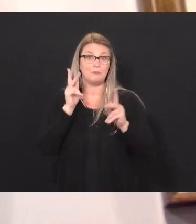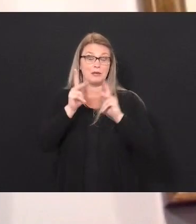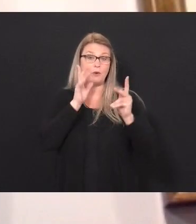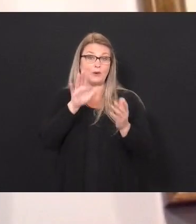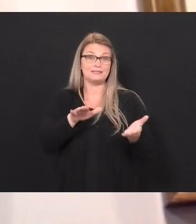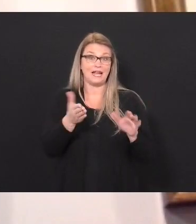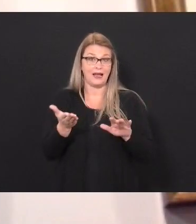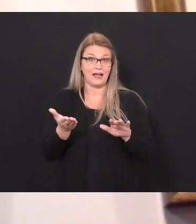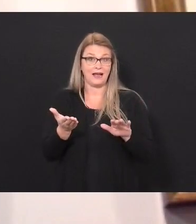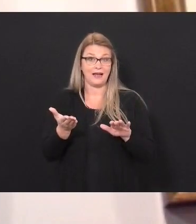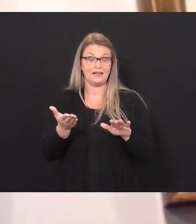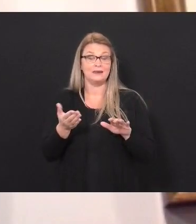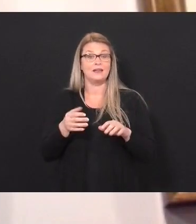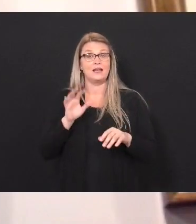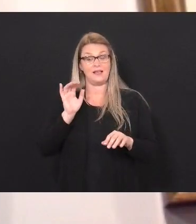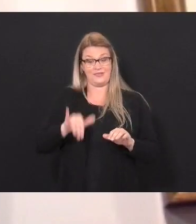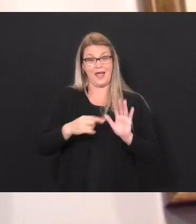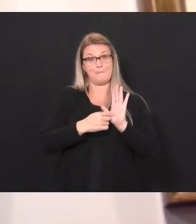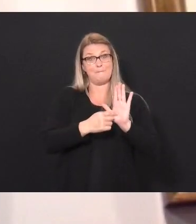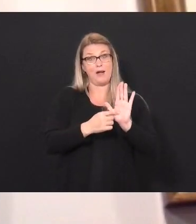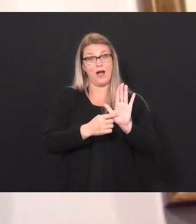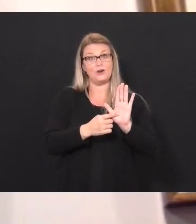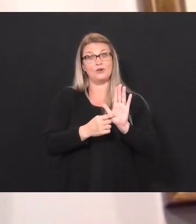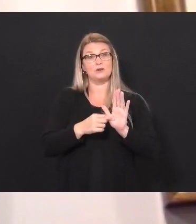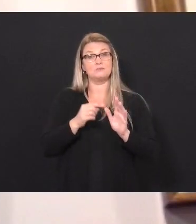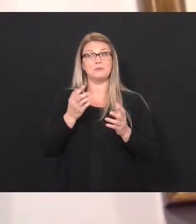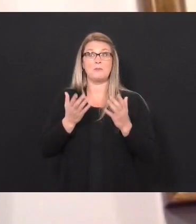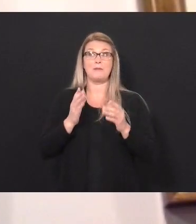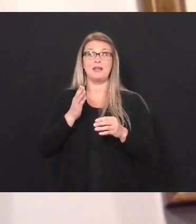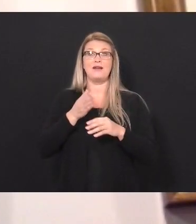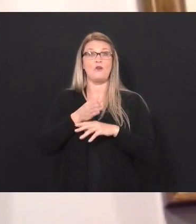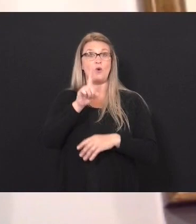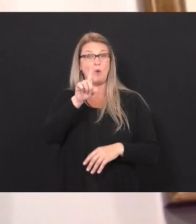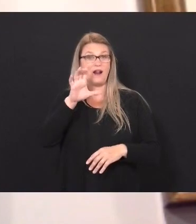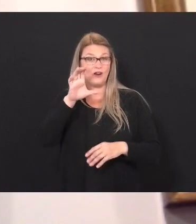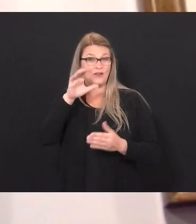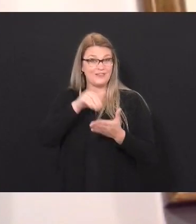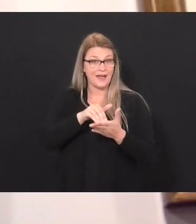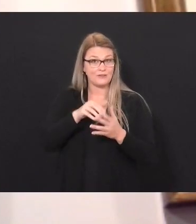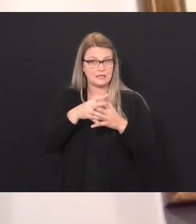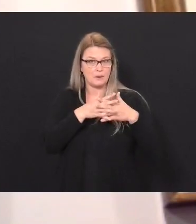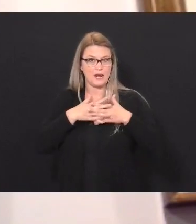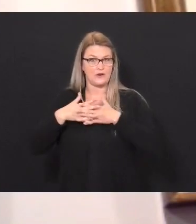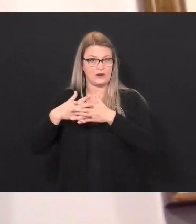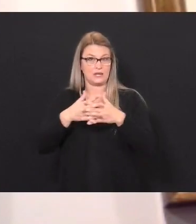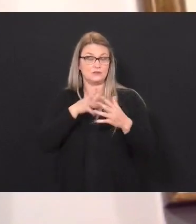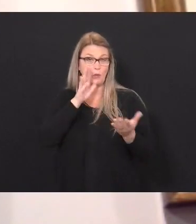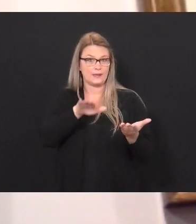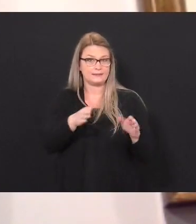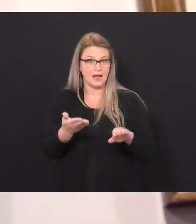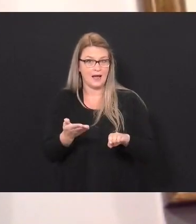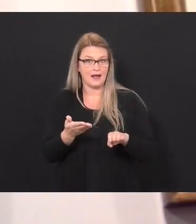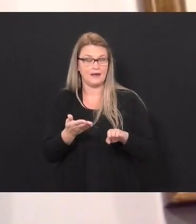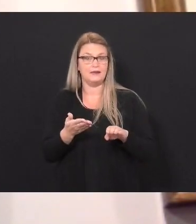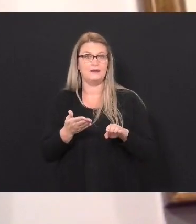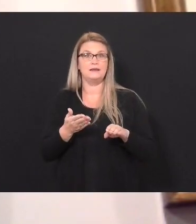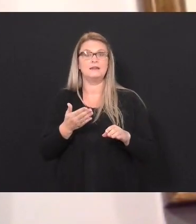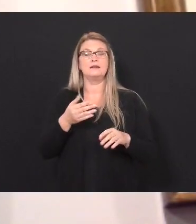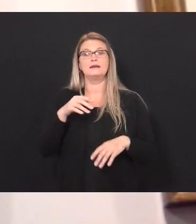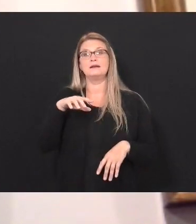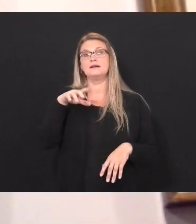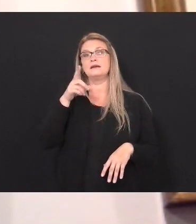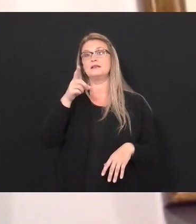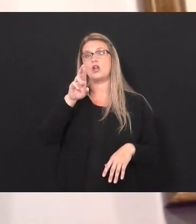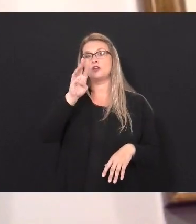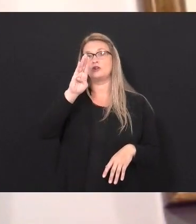in at the University of Washington, about 100,000 Americans in the next several months. Dr. Fauci and Dr.